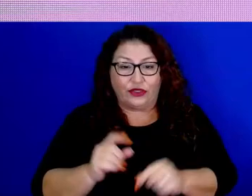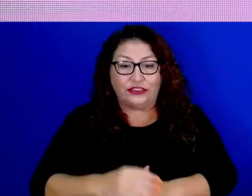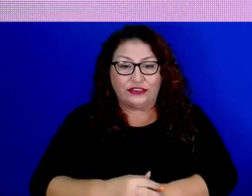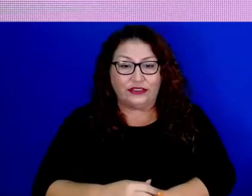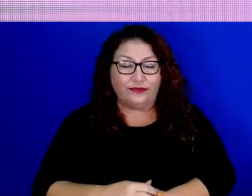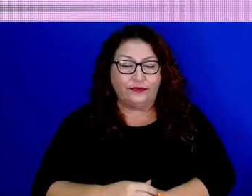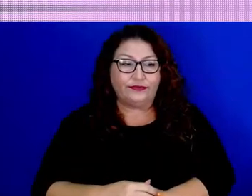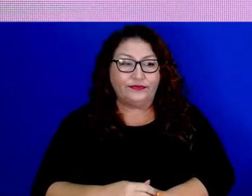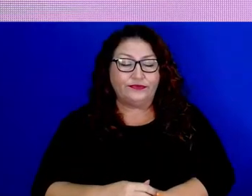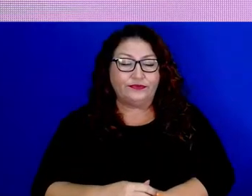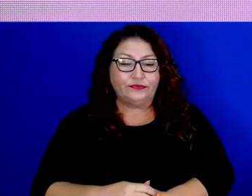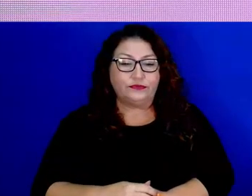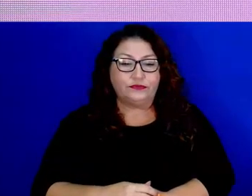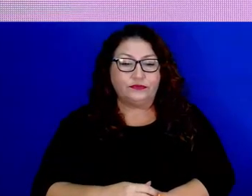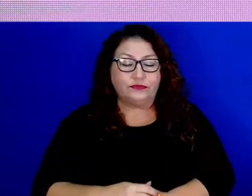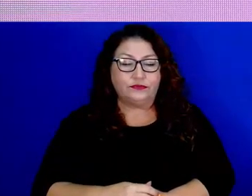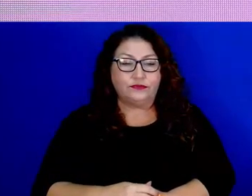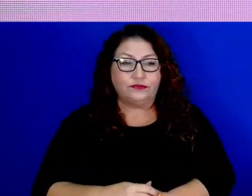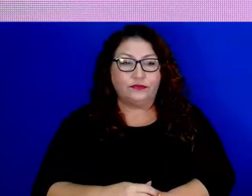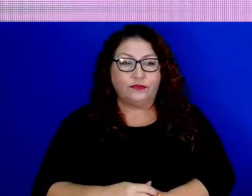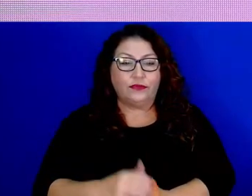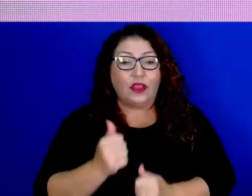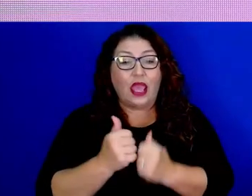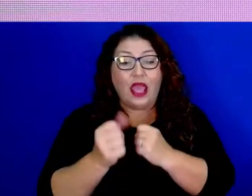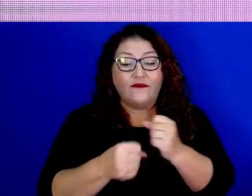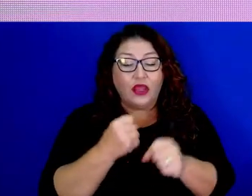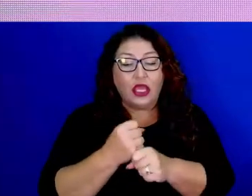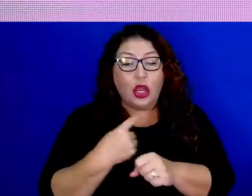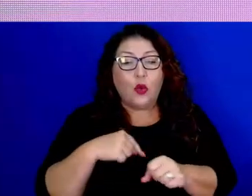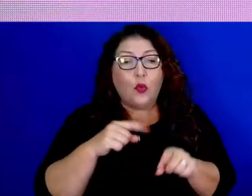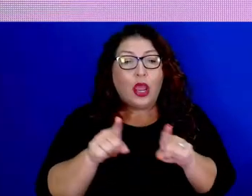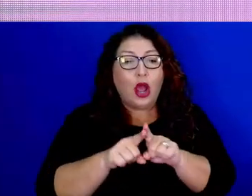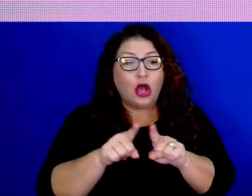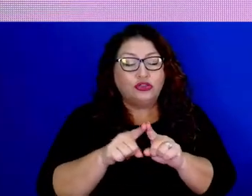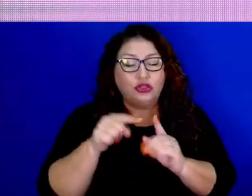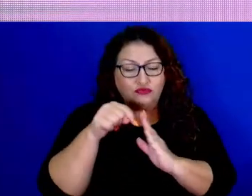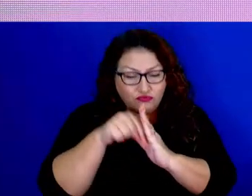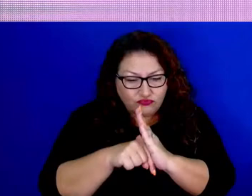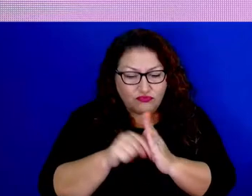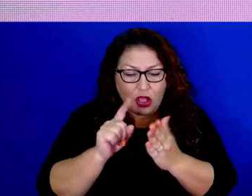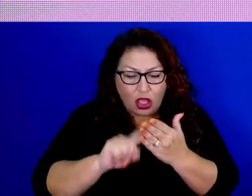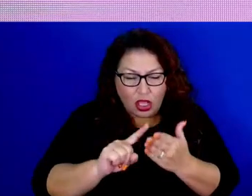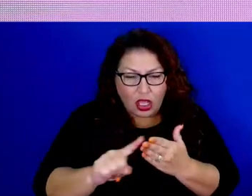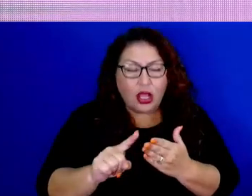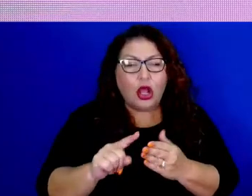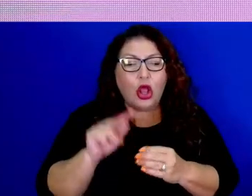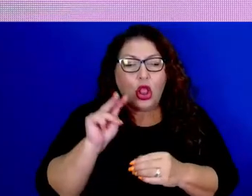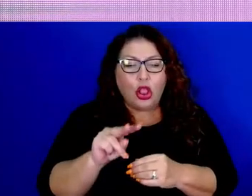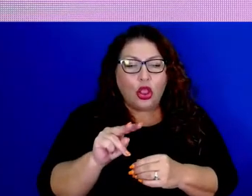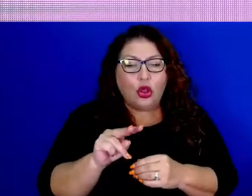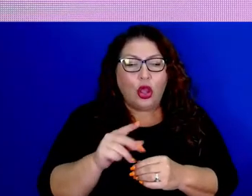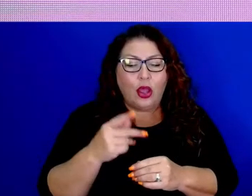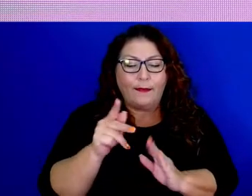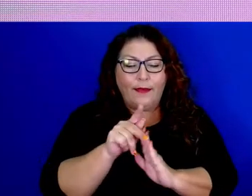Each year, we also take an in-depth look at one burning policy issue in particular.